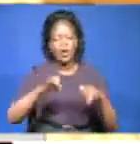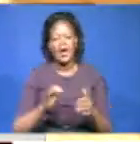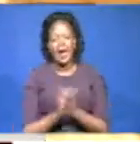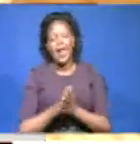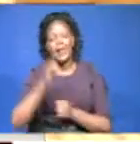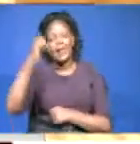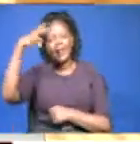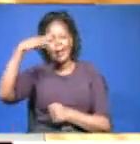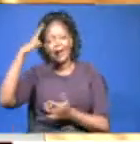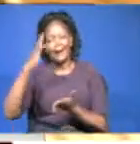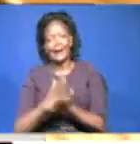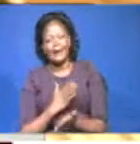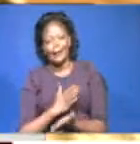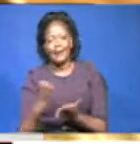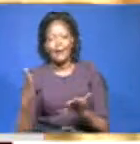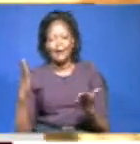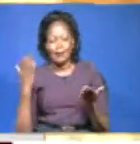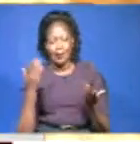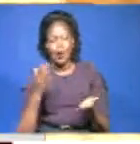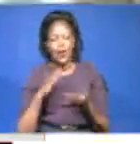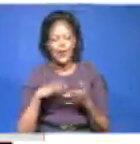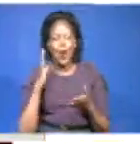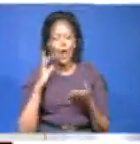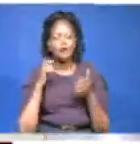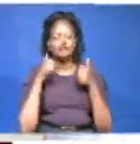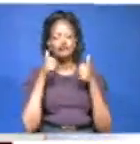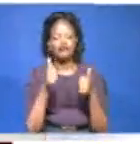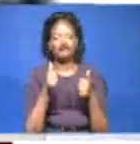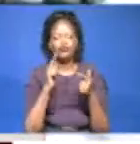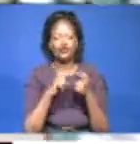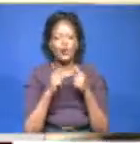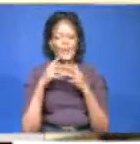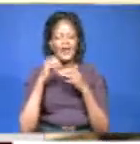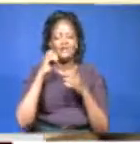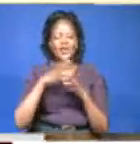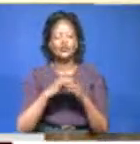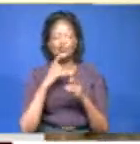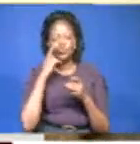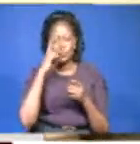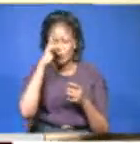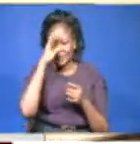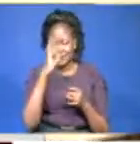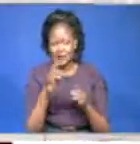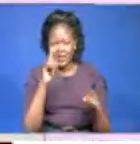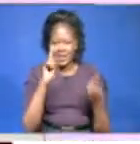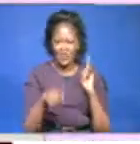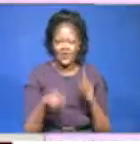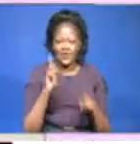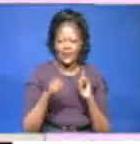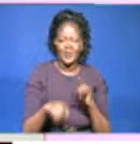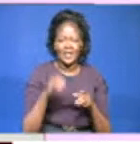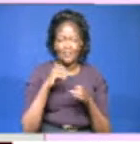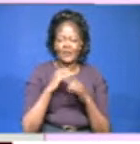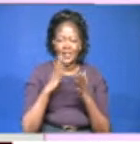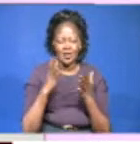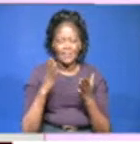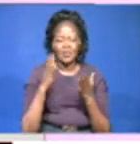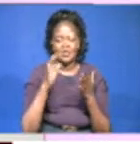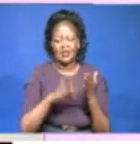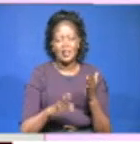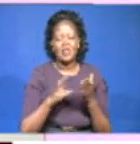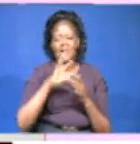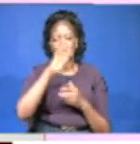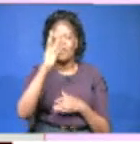energy sectors are most attractive to U.S. investors who are keen on diversifying their investment portfolios in